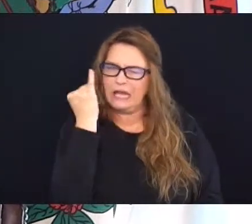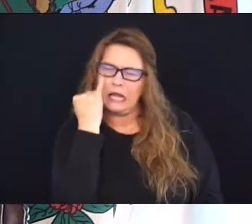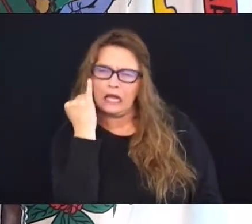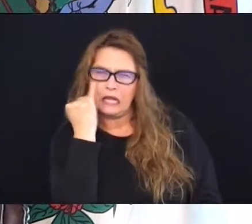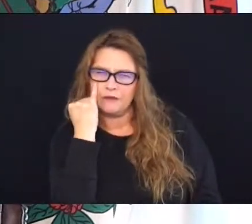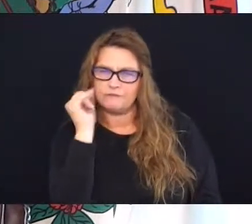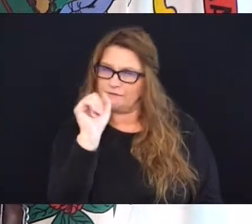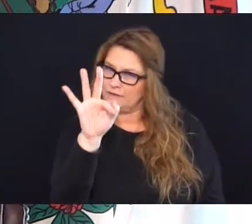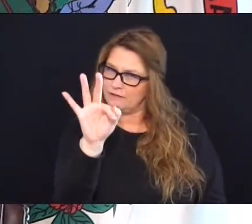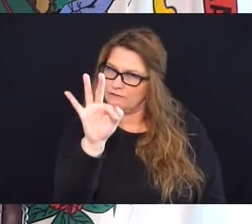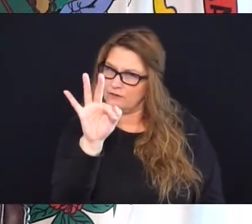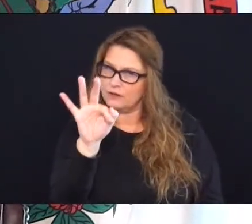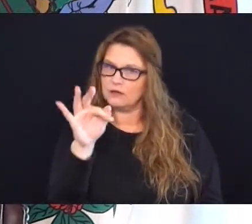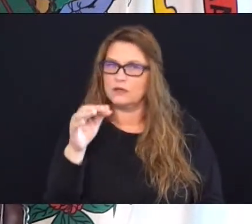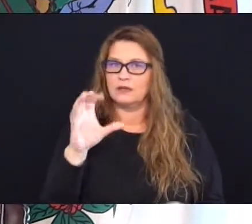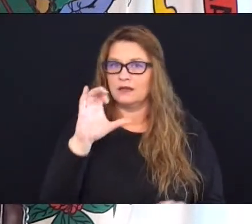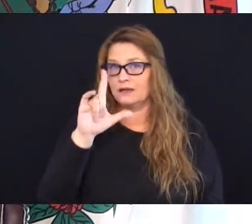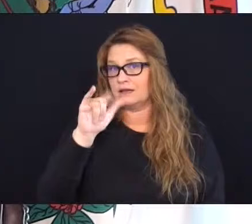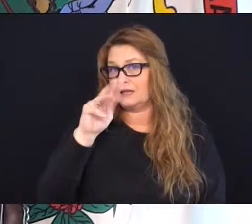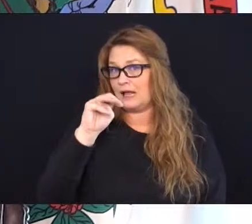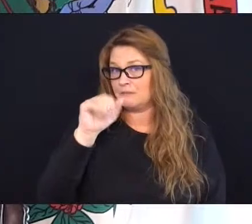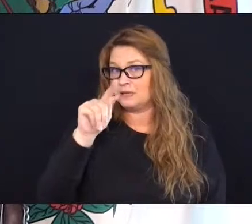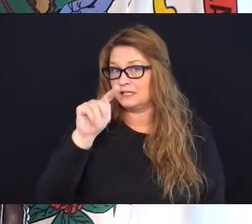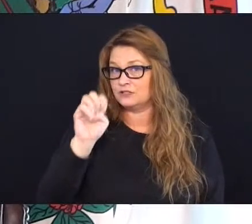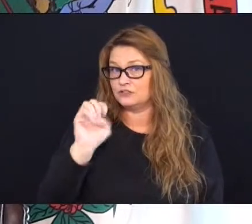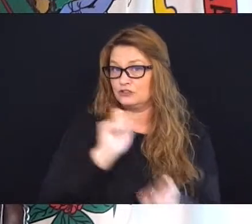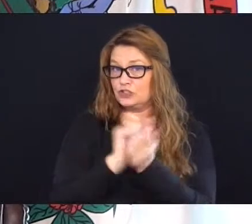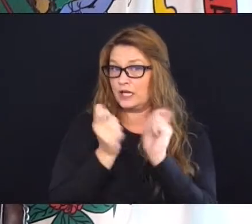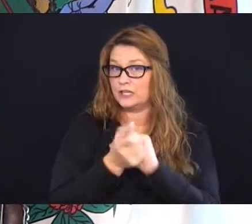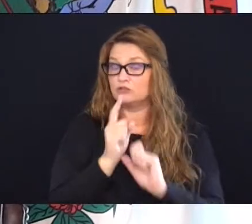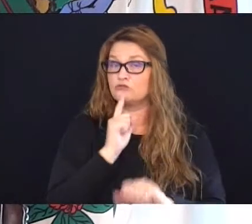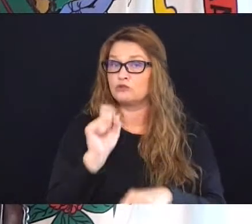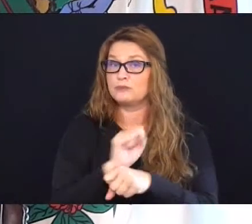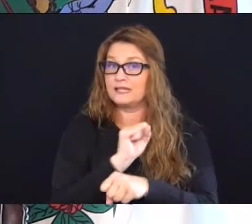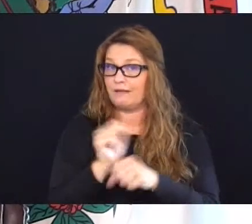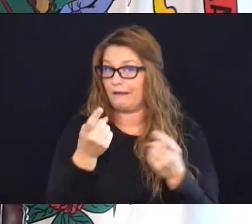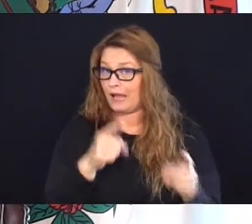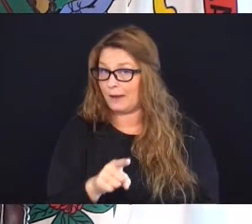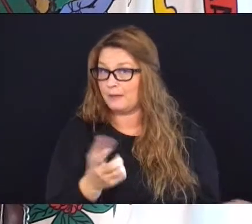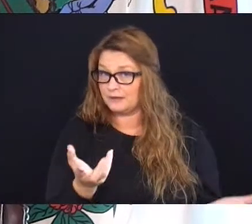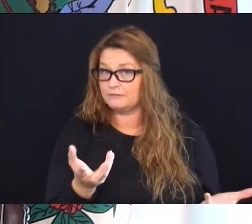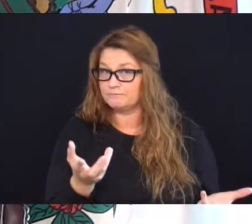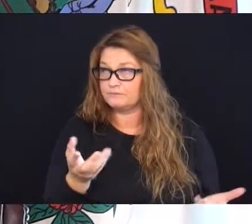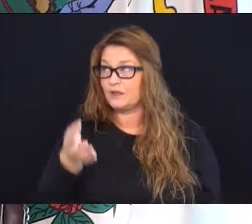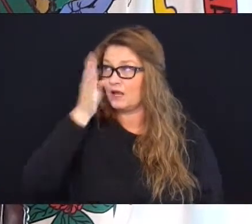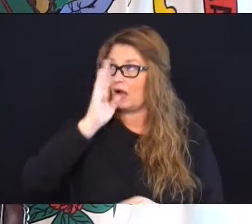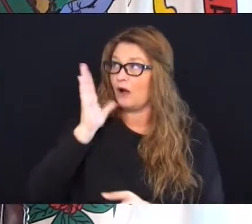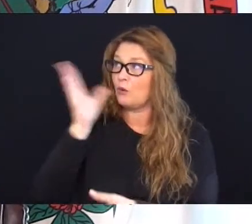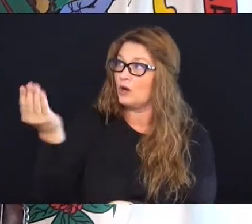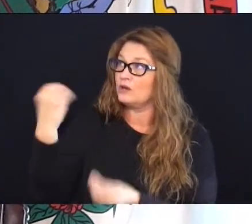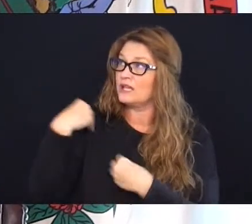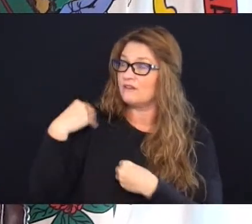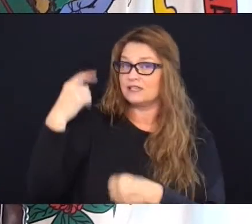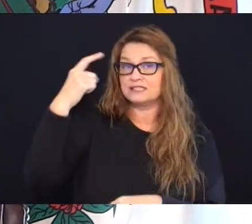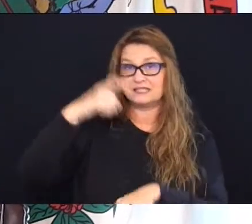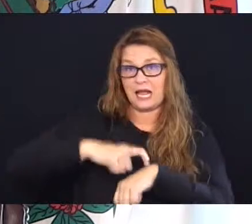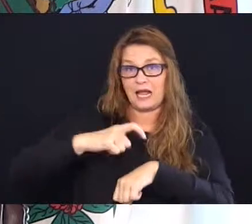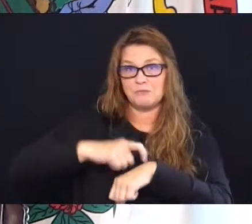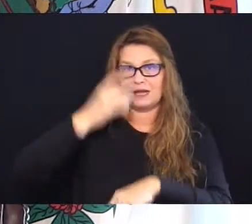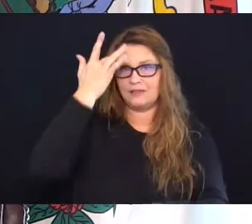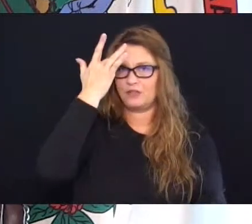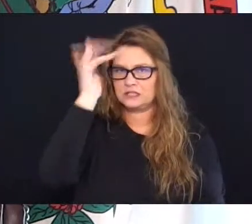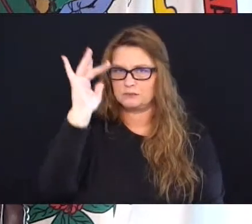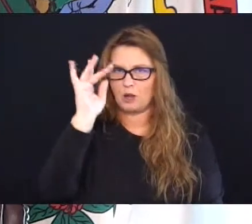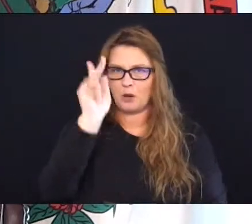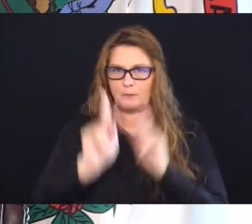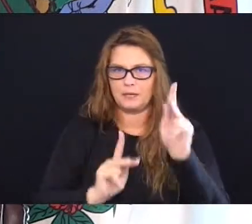is such a thing as climate change. I believe that He will give us time, and the smart people will fix it.